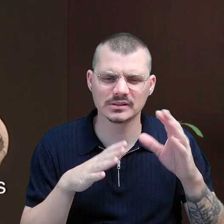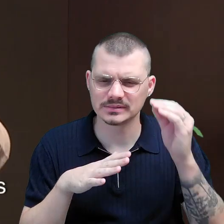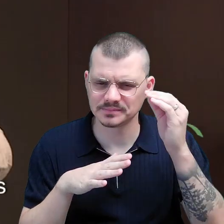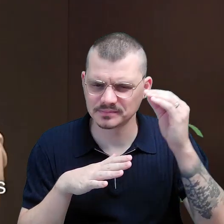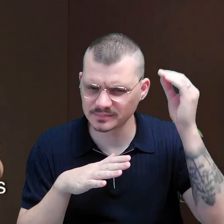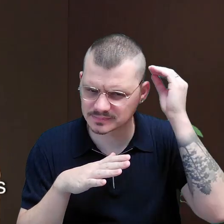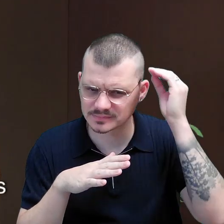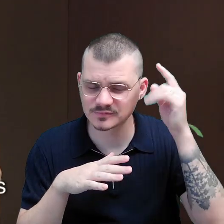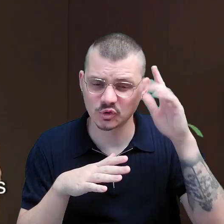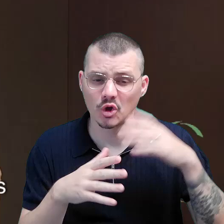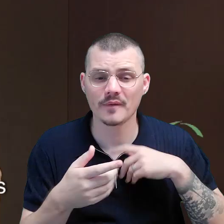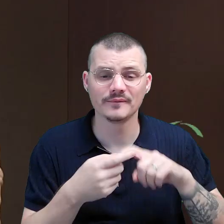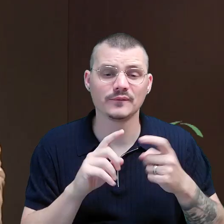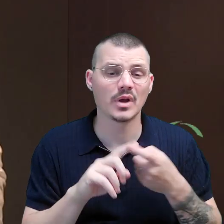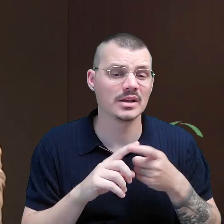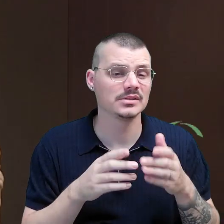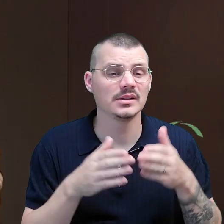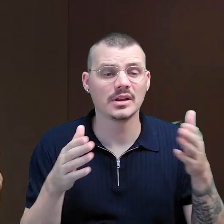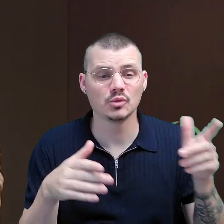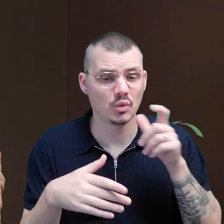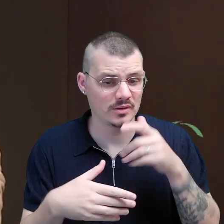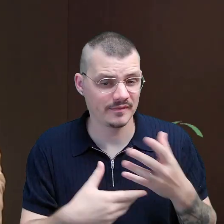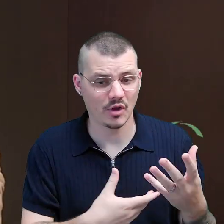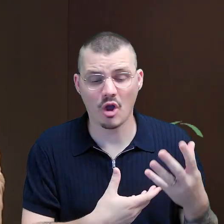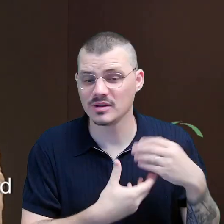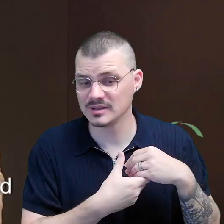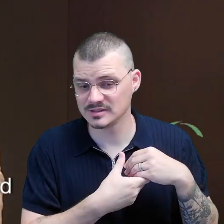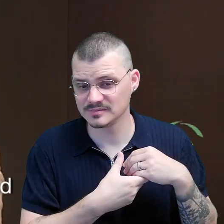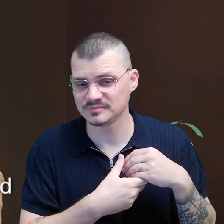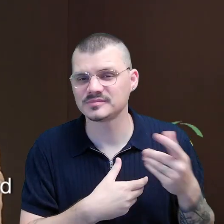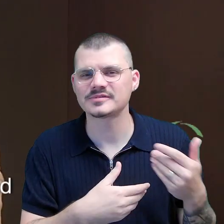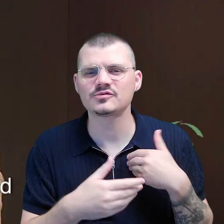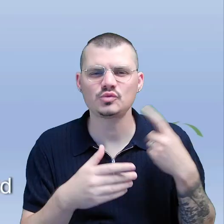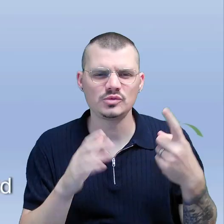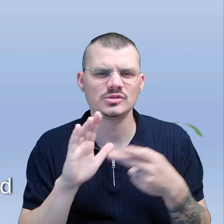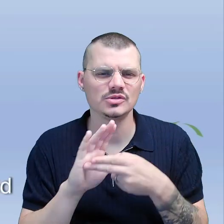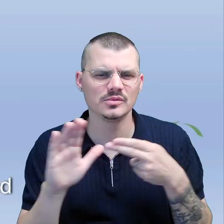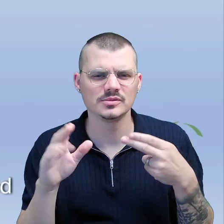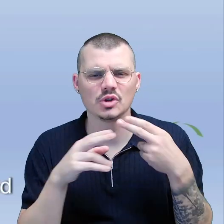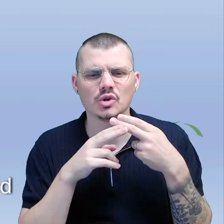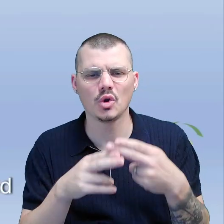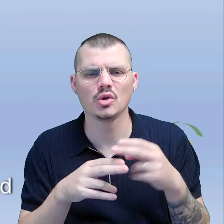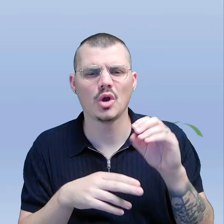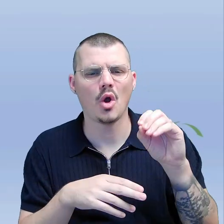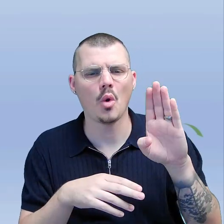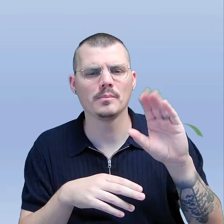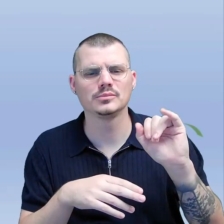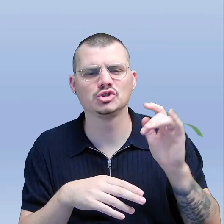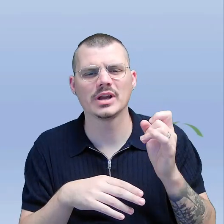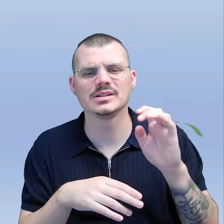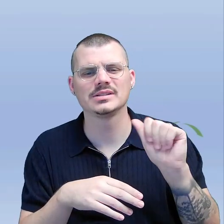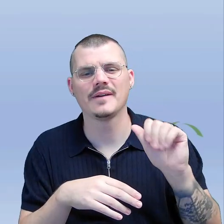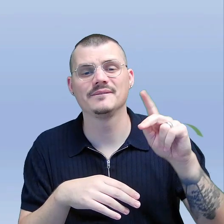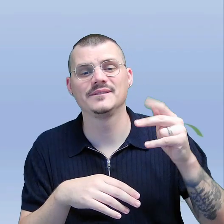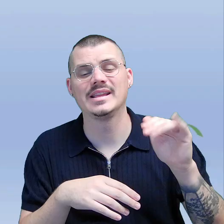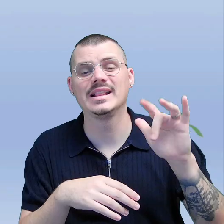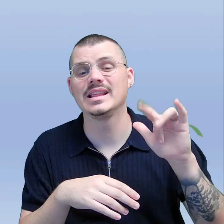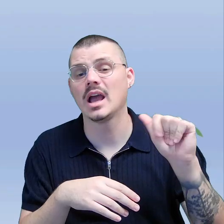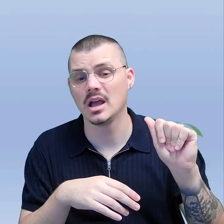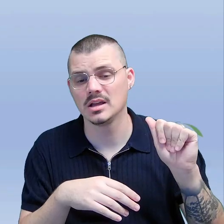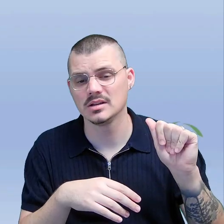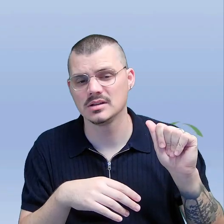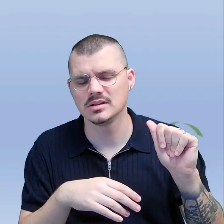The other thing to keep in mind, this is for our friends and neighbors with autism, is that there's a condition called